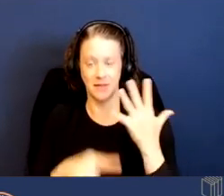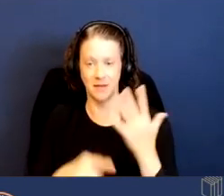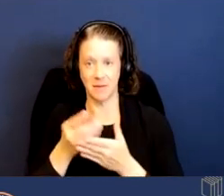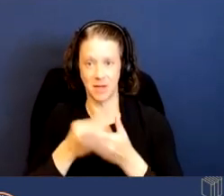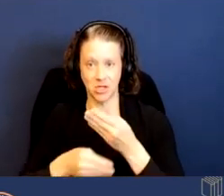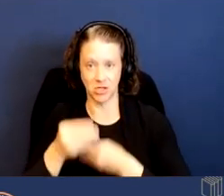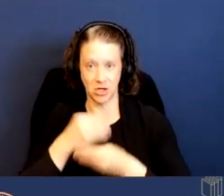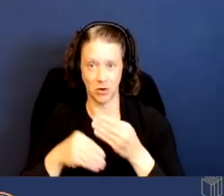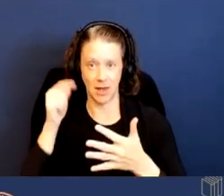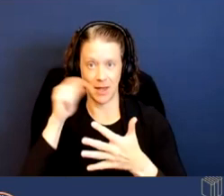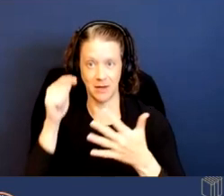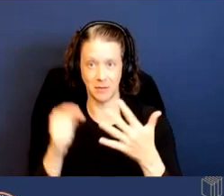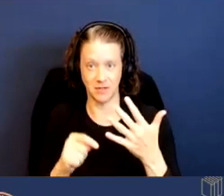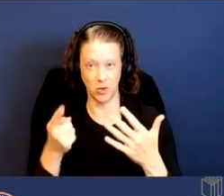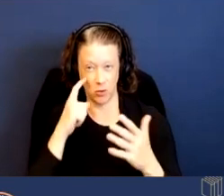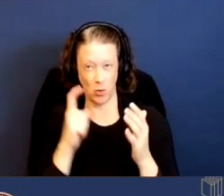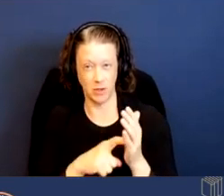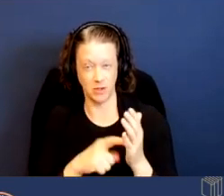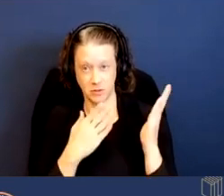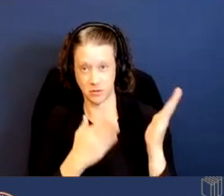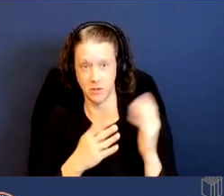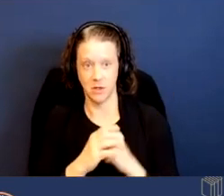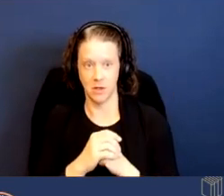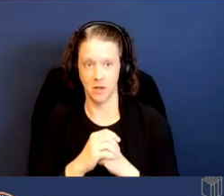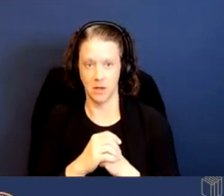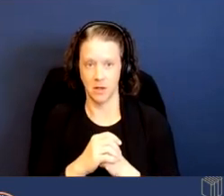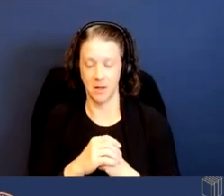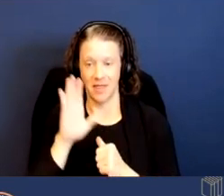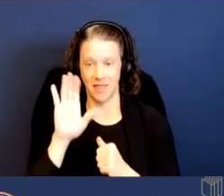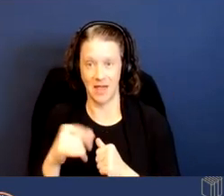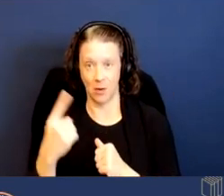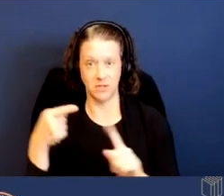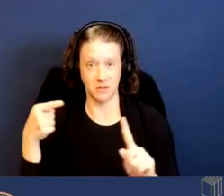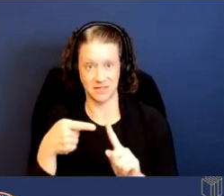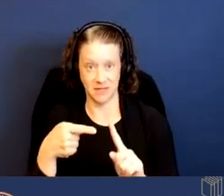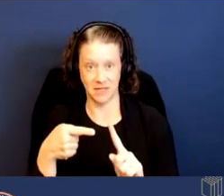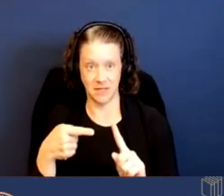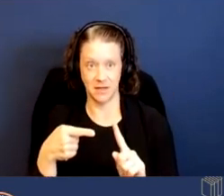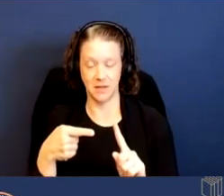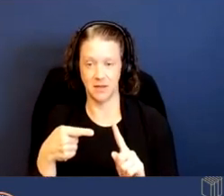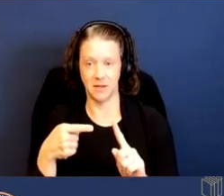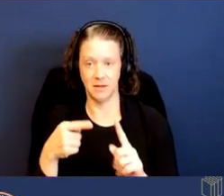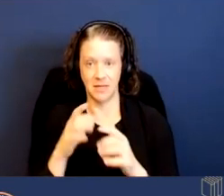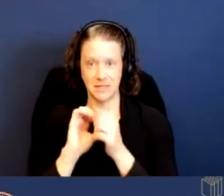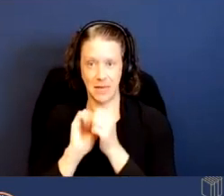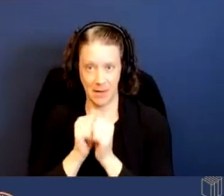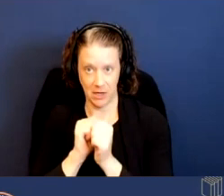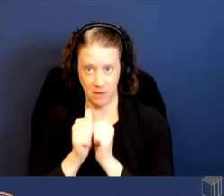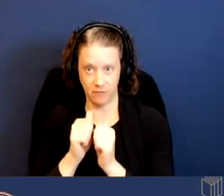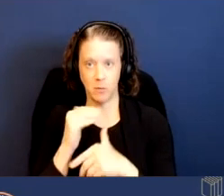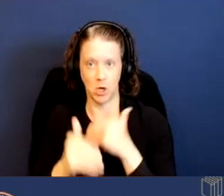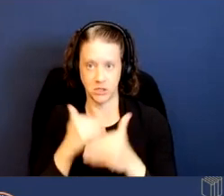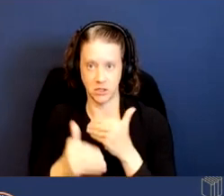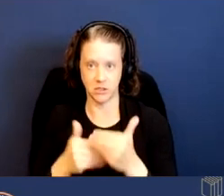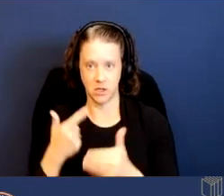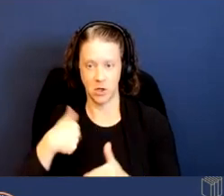budgetary items is that you see before you, this one in and of itself is a competitive process. So,